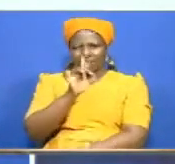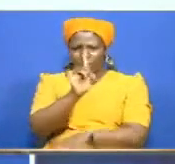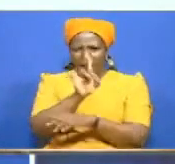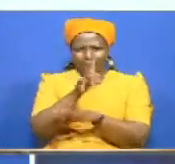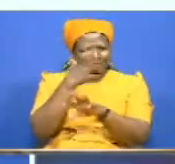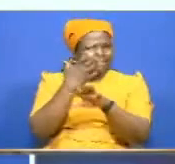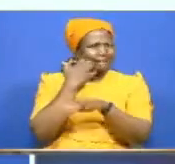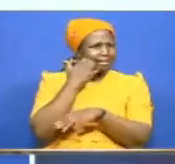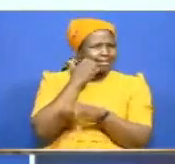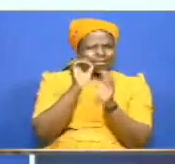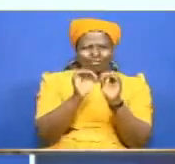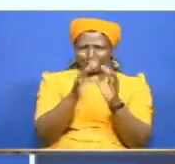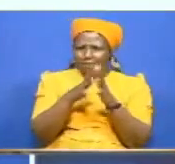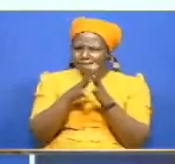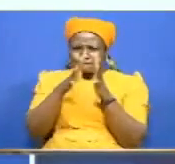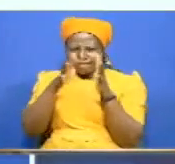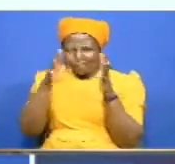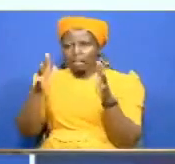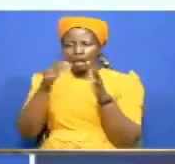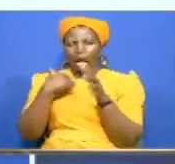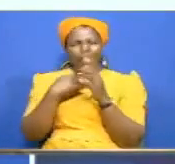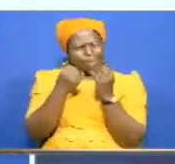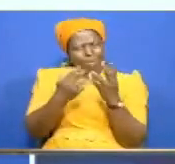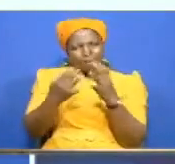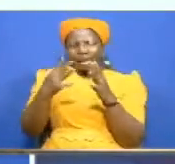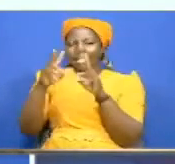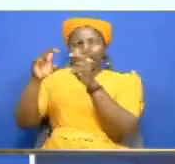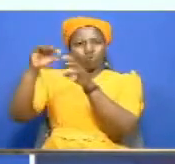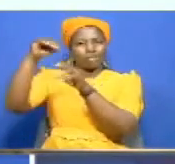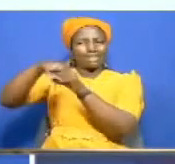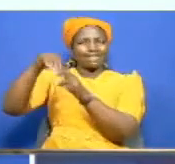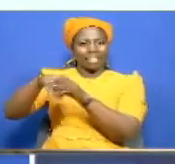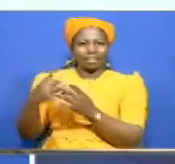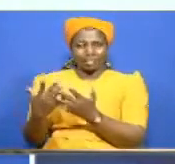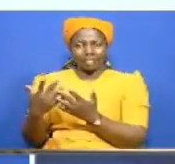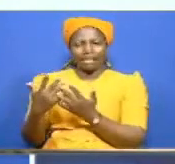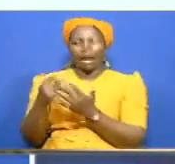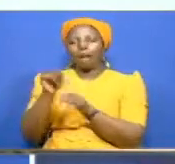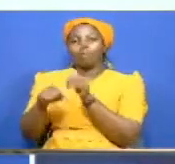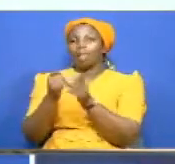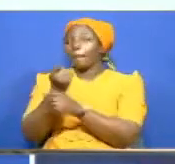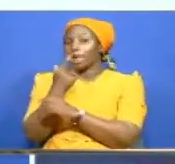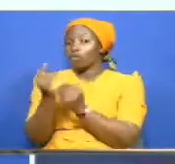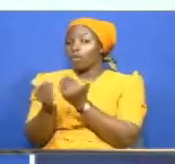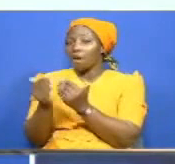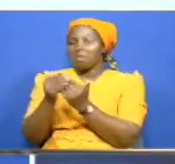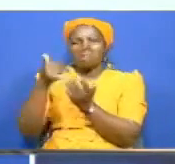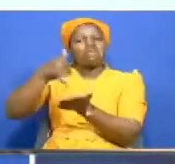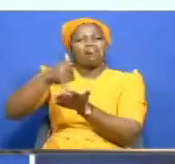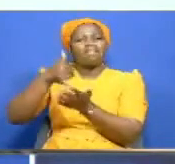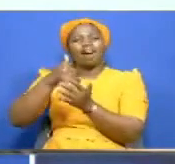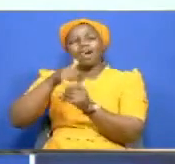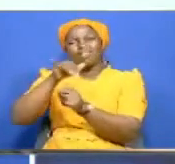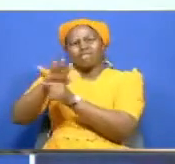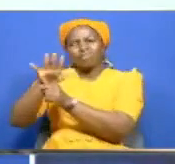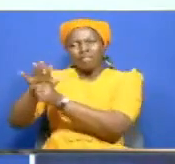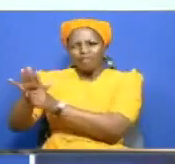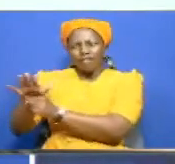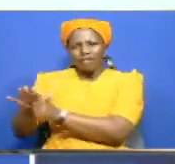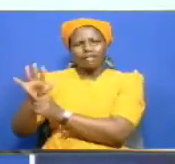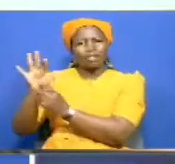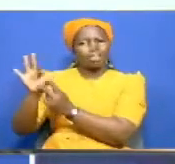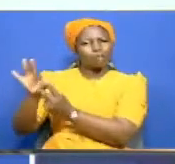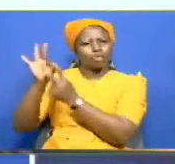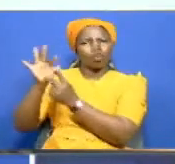very complex. It has very many aspects. In terms of treatment, you'll involve many, many specialties because